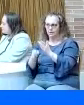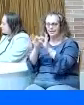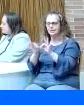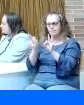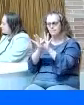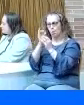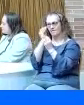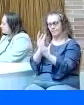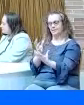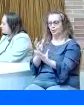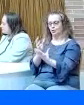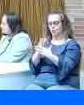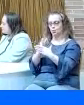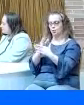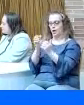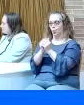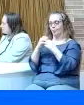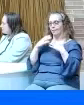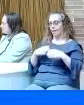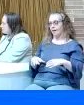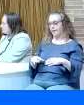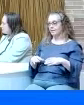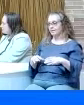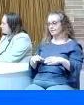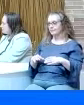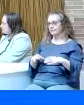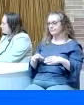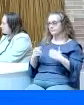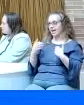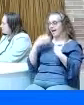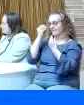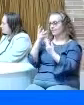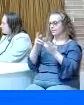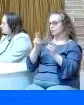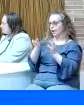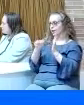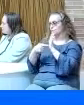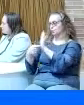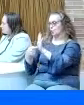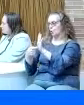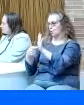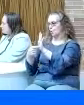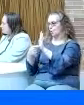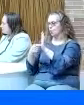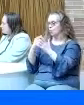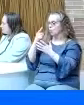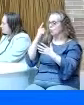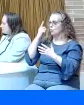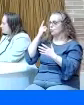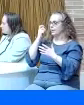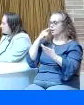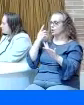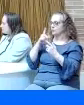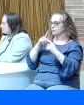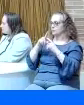piece of information to share with your clients to have that information available able because it expands on the amount of housing that you can share with